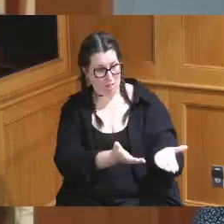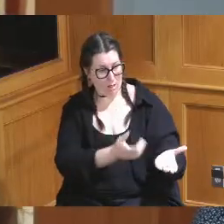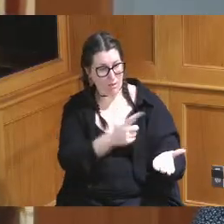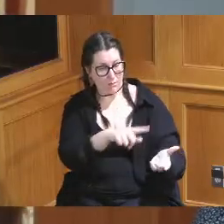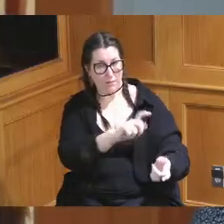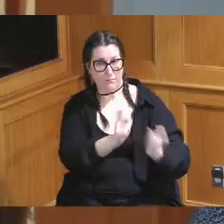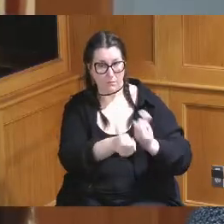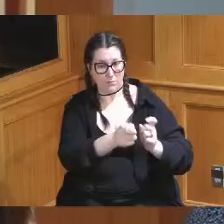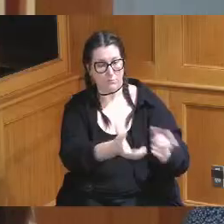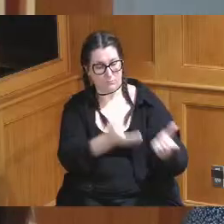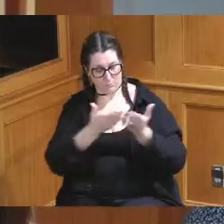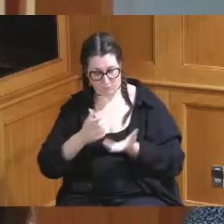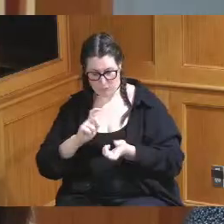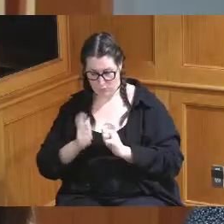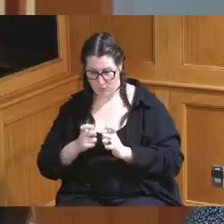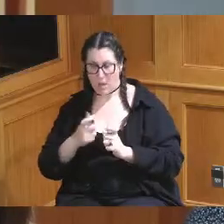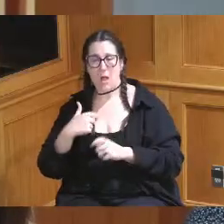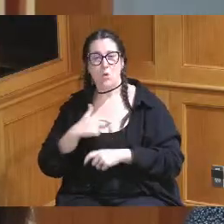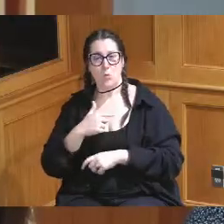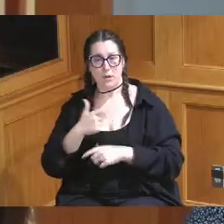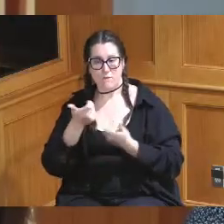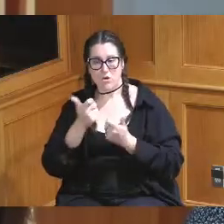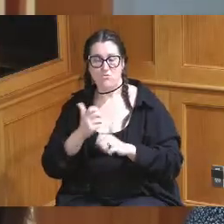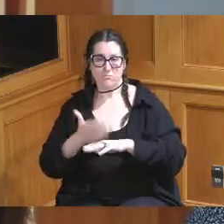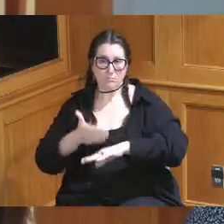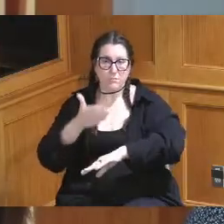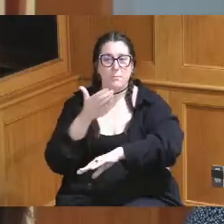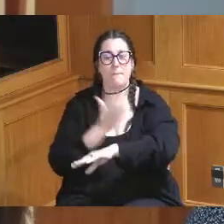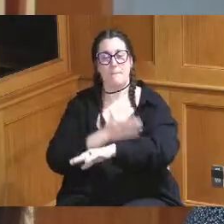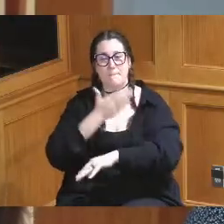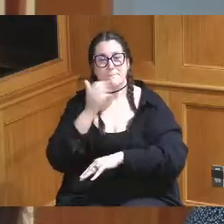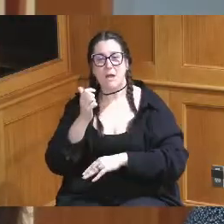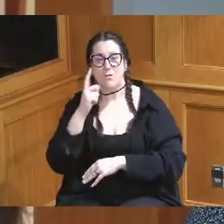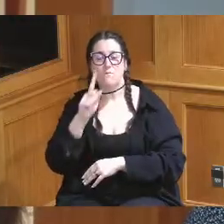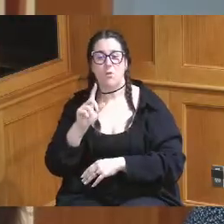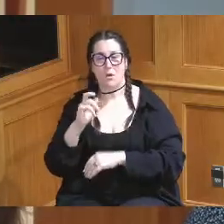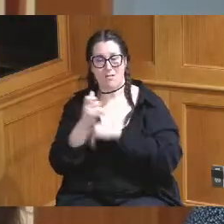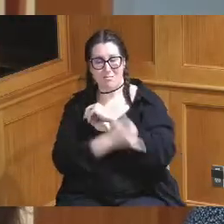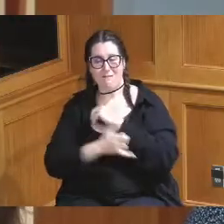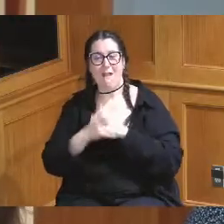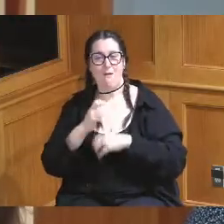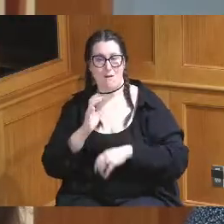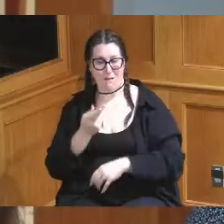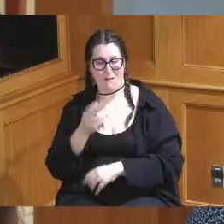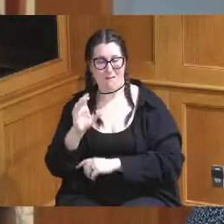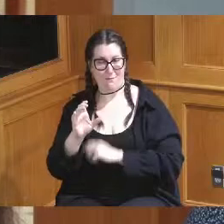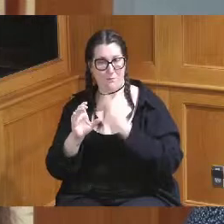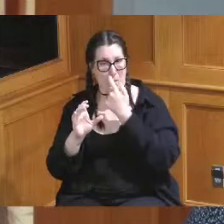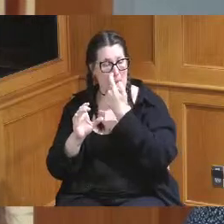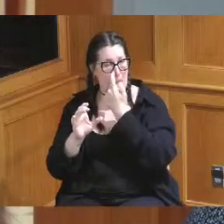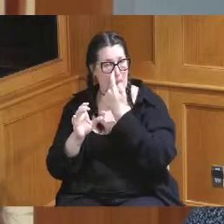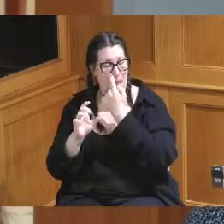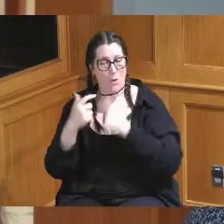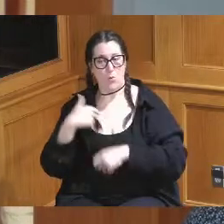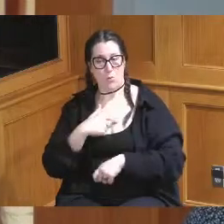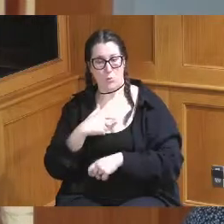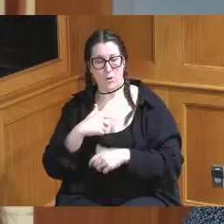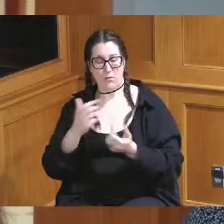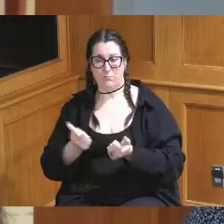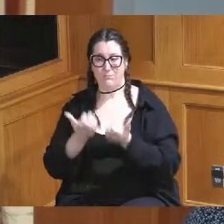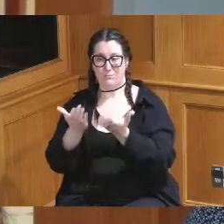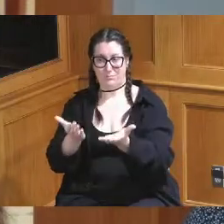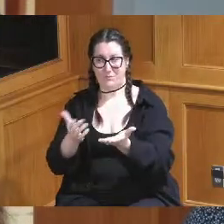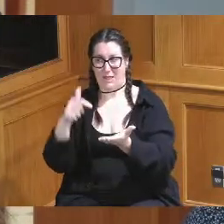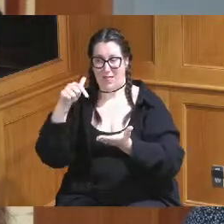there better for the county, and we are ready at this point to present this approved version of